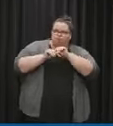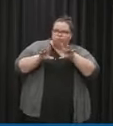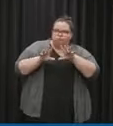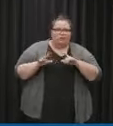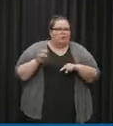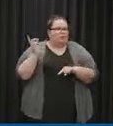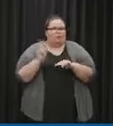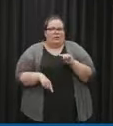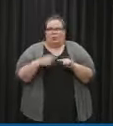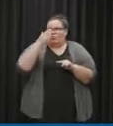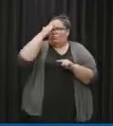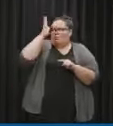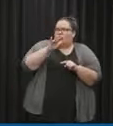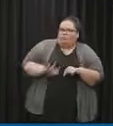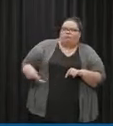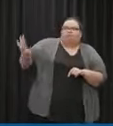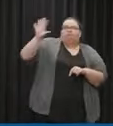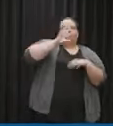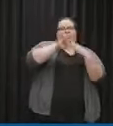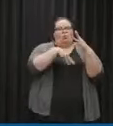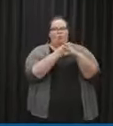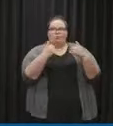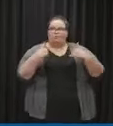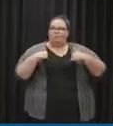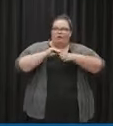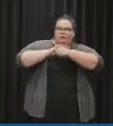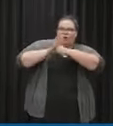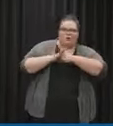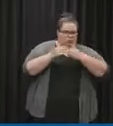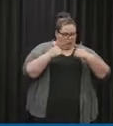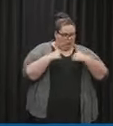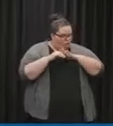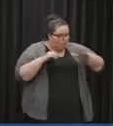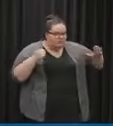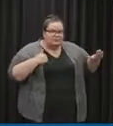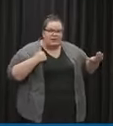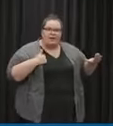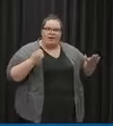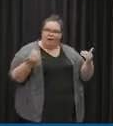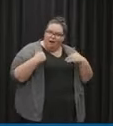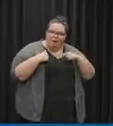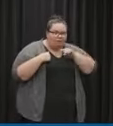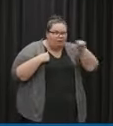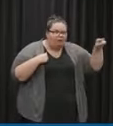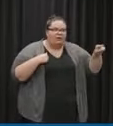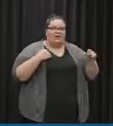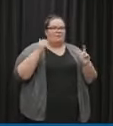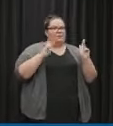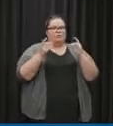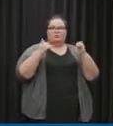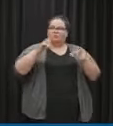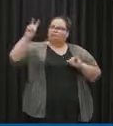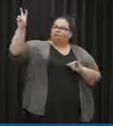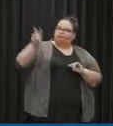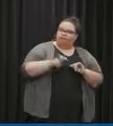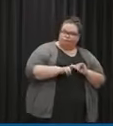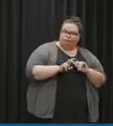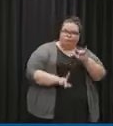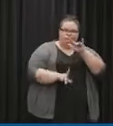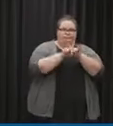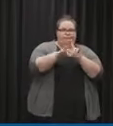exists in the world. We can't eliminate the fact that there are cases in Canada. We can't eliminate the fact that there will continue to be travel-related cases in the